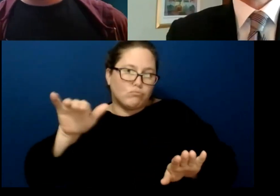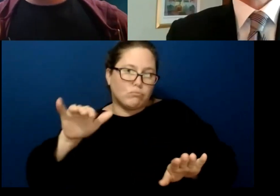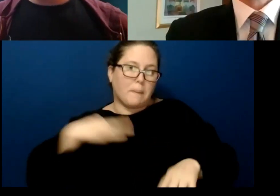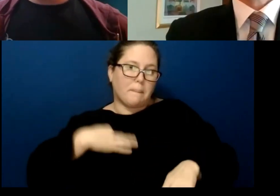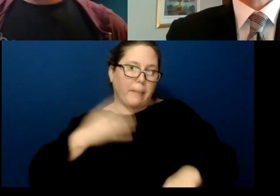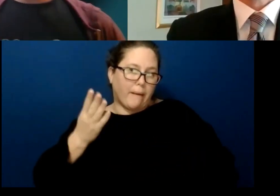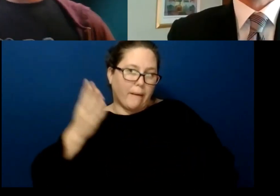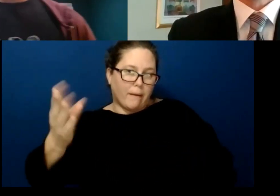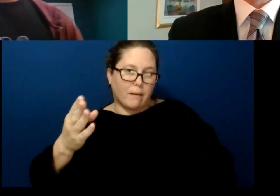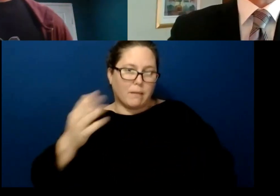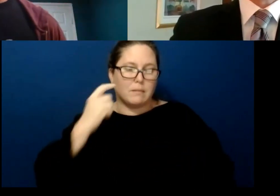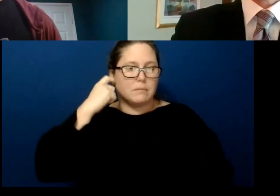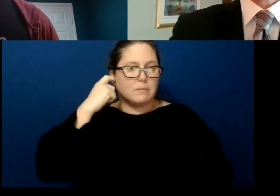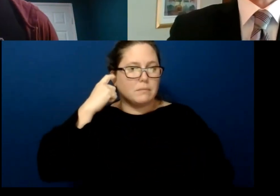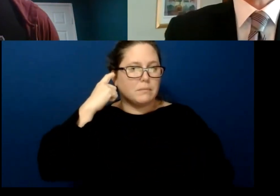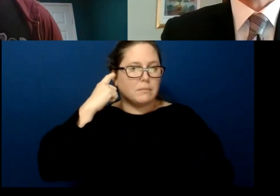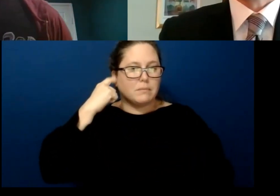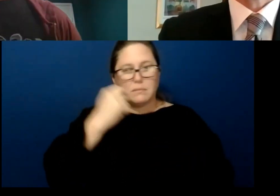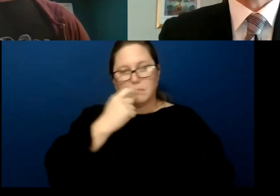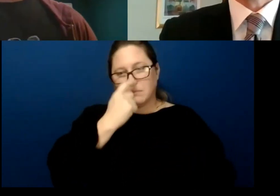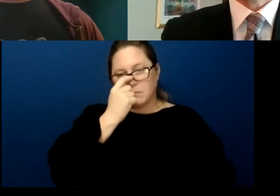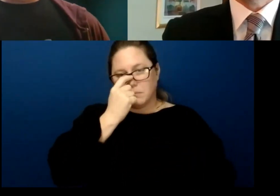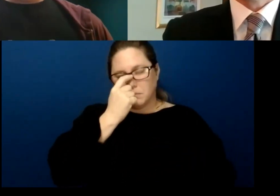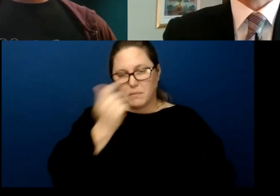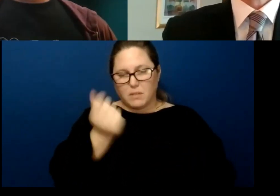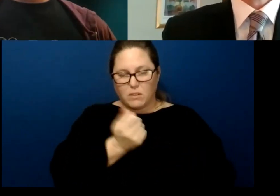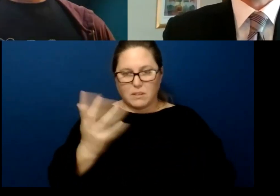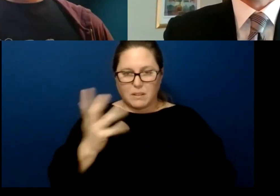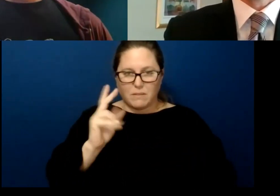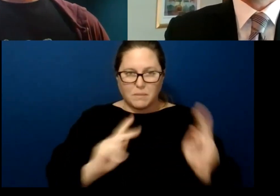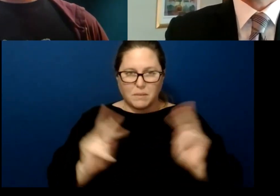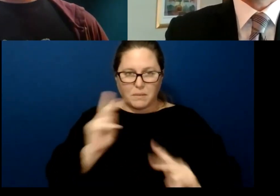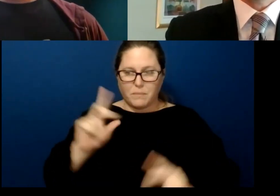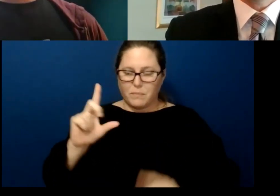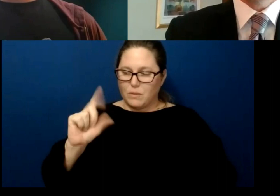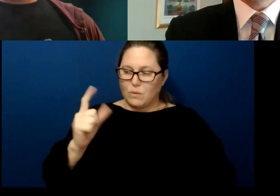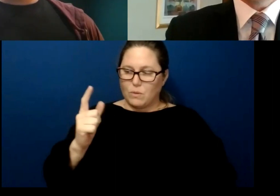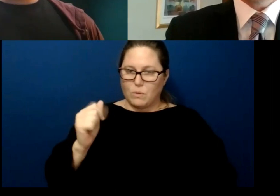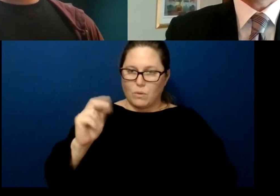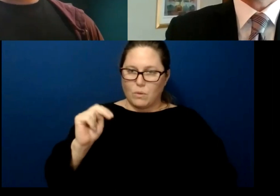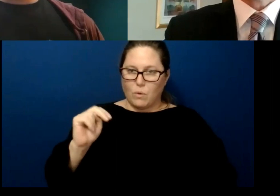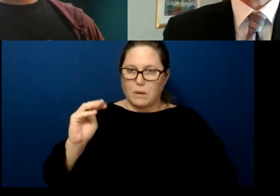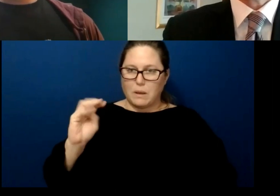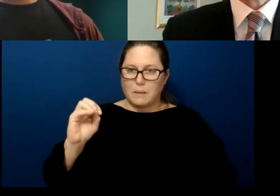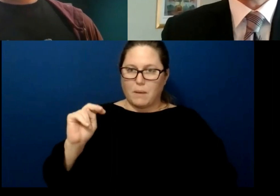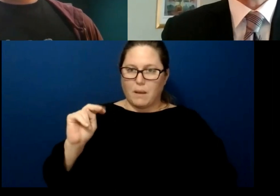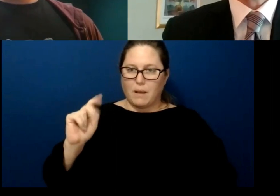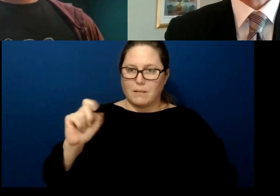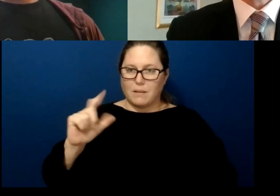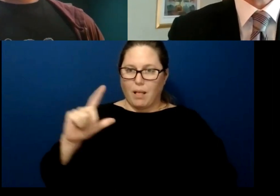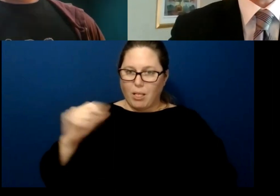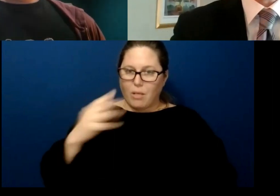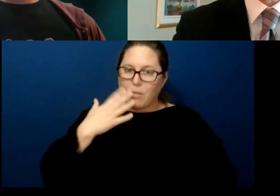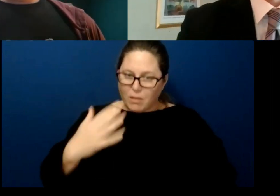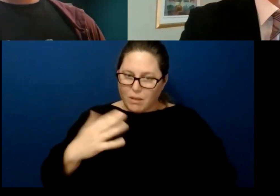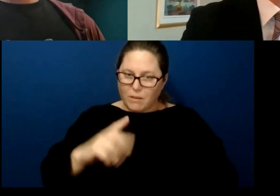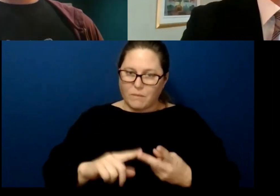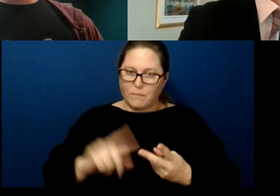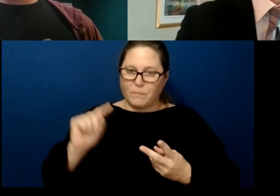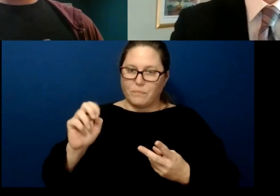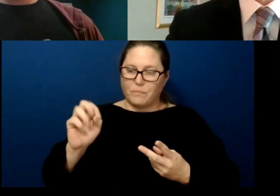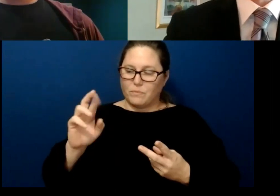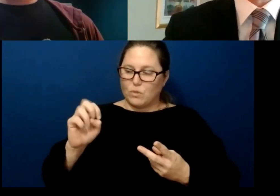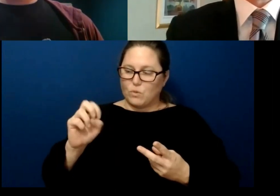you for that. We have a question from actually several people that are asking this, but Logan Montello, thank you. Also Teresa Schmedding,